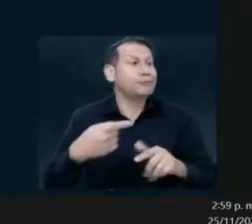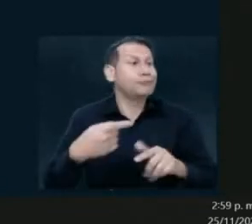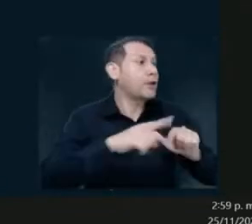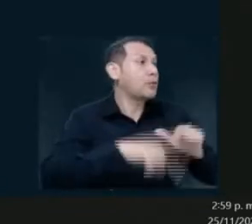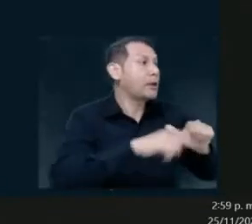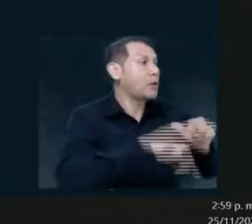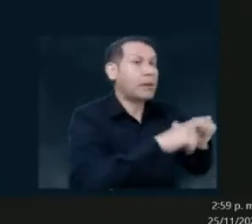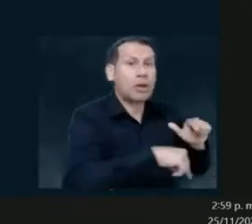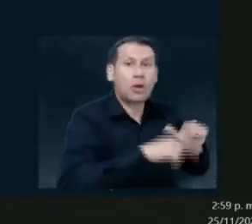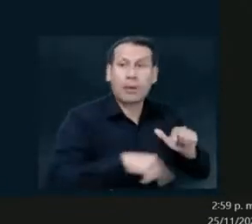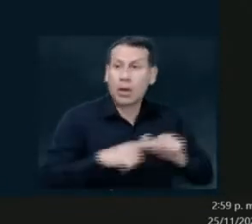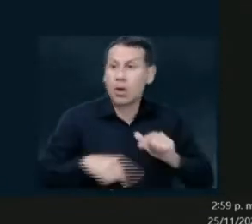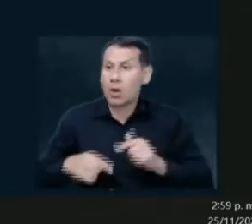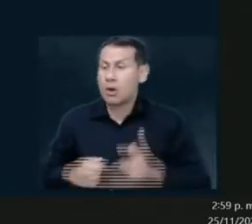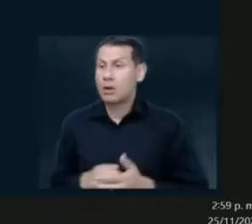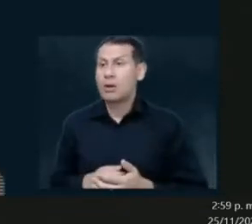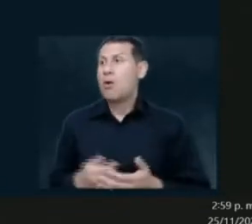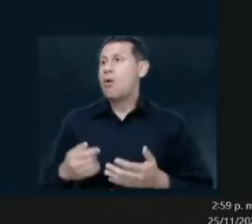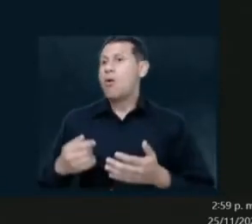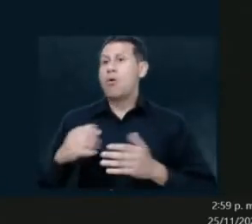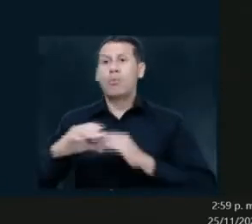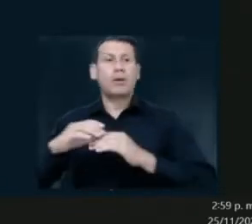where places and competitors,